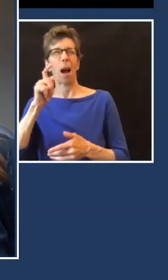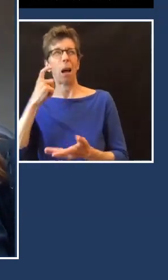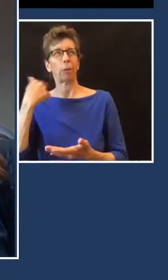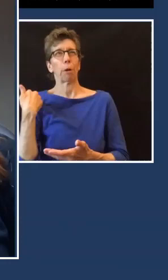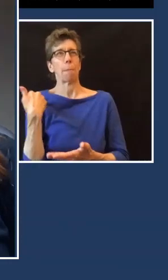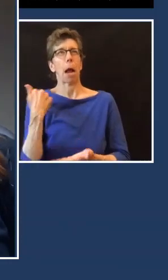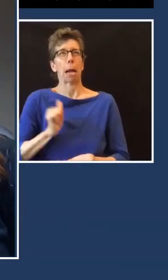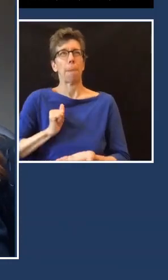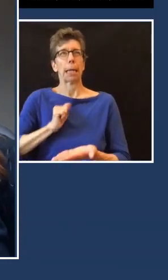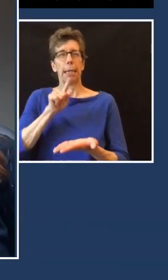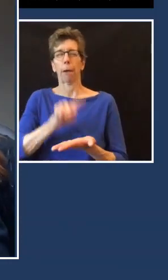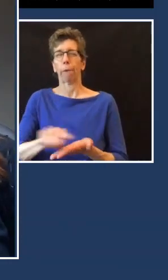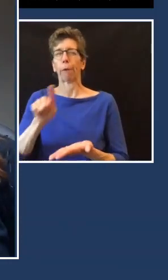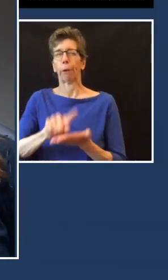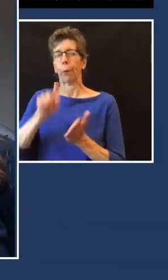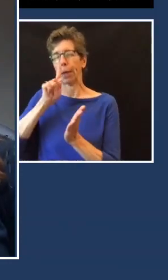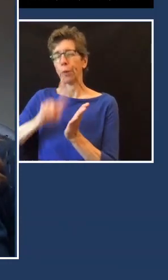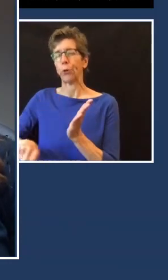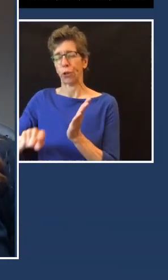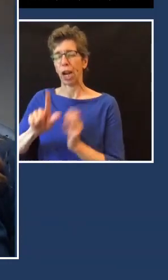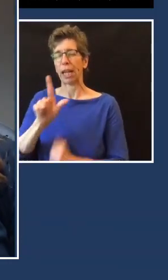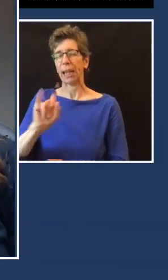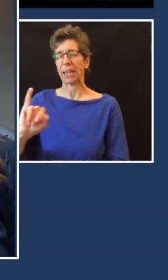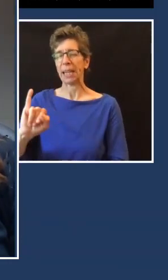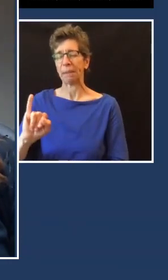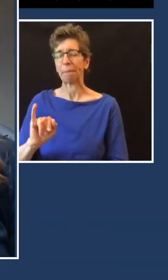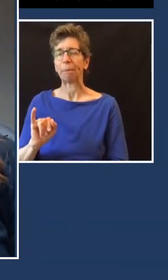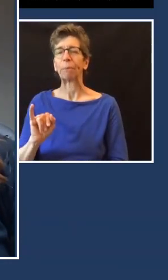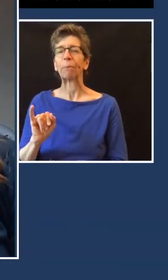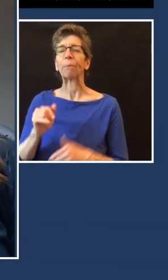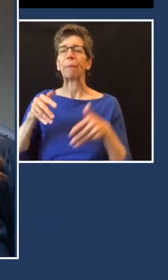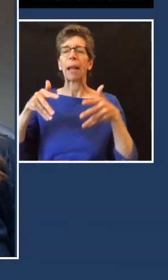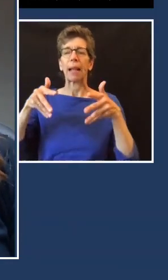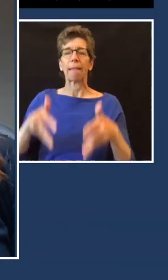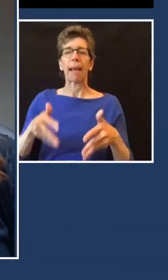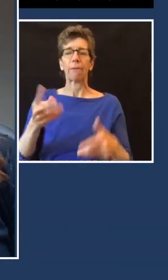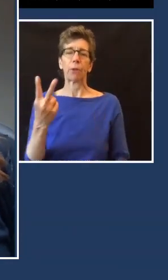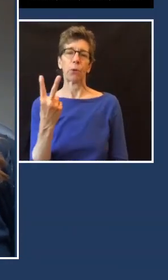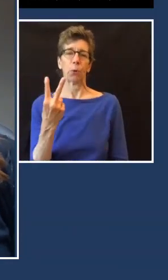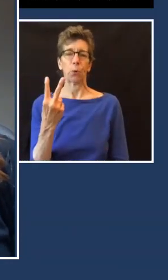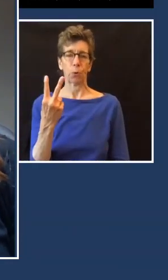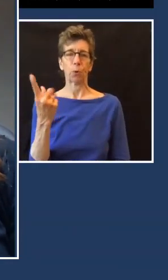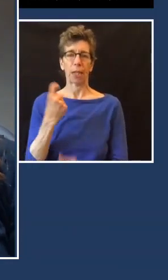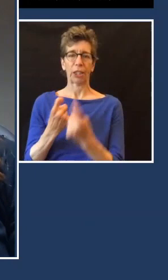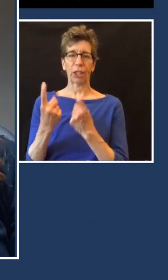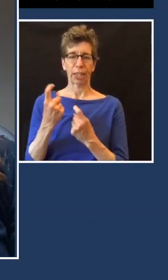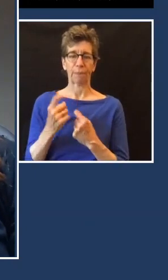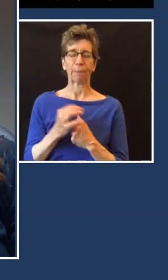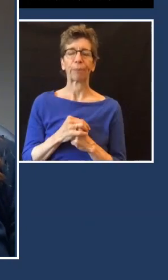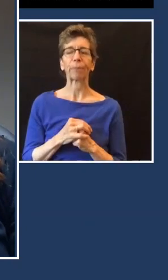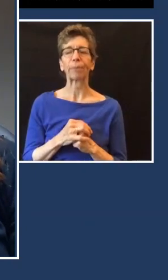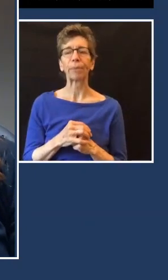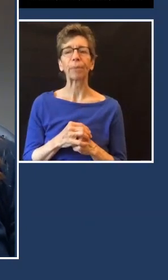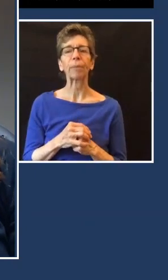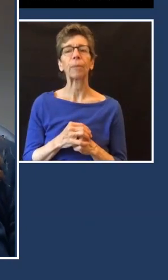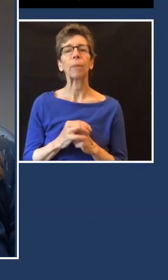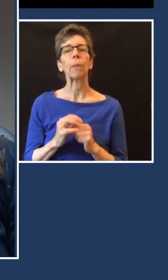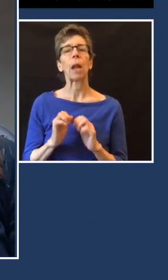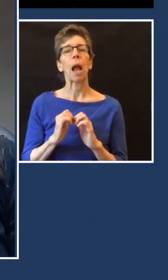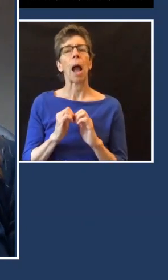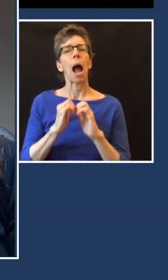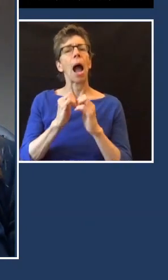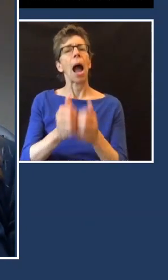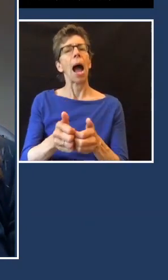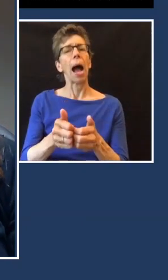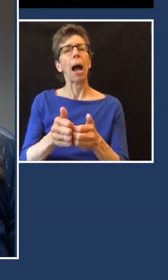for myself. Okay, so we have 2 more questions that have come in. The next one is, how far back should I list